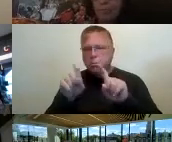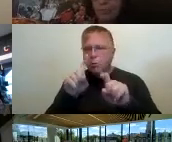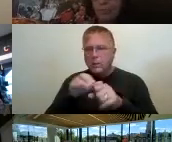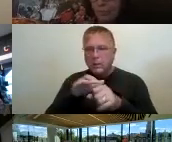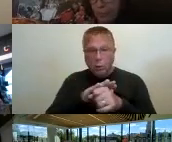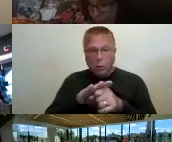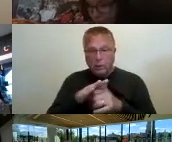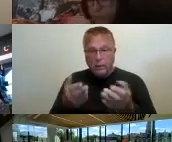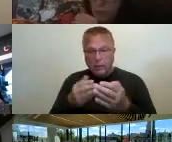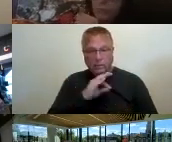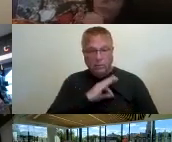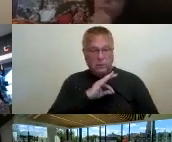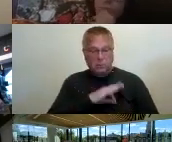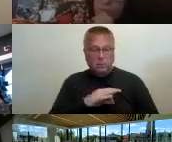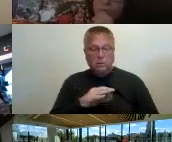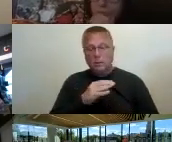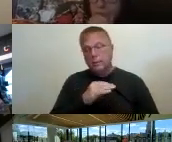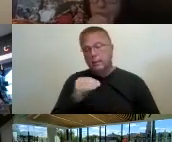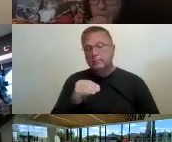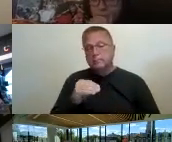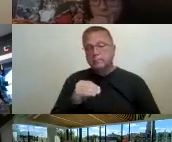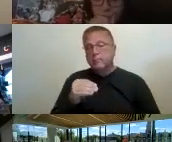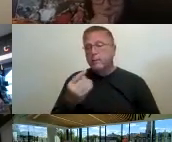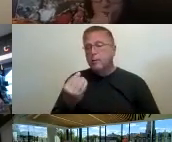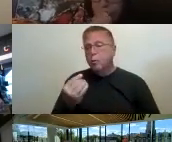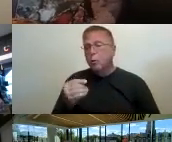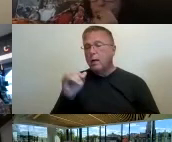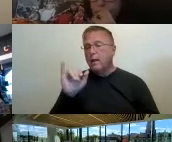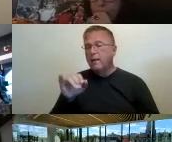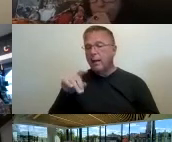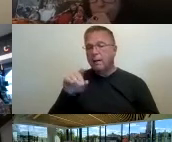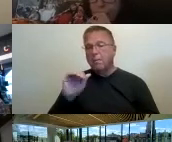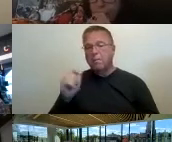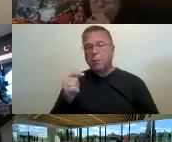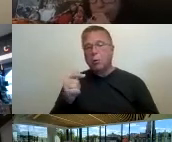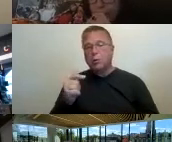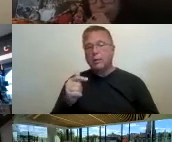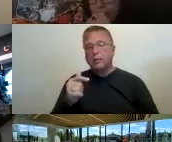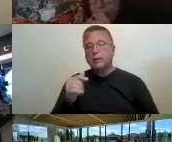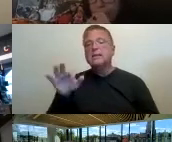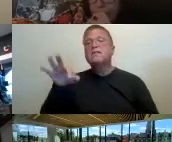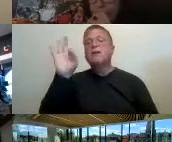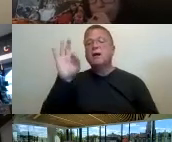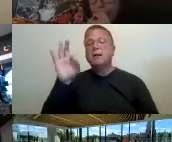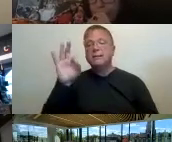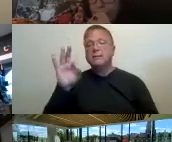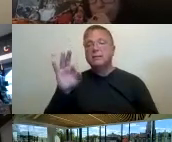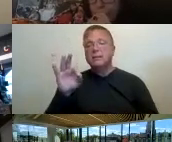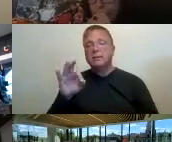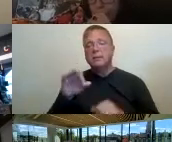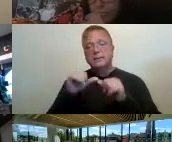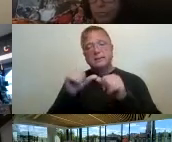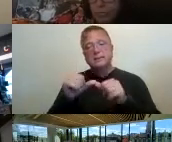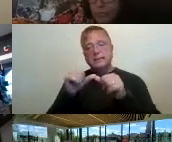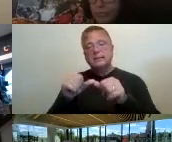Pittsburgh, and what that polling has found is very consistent with